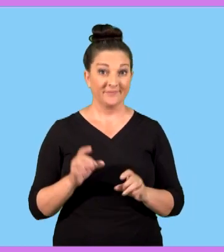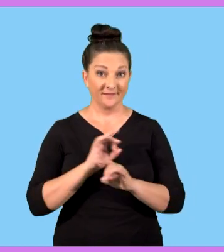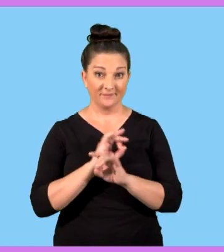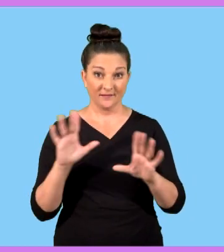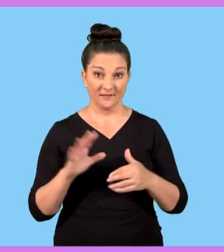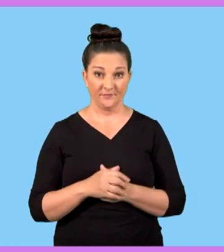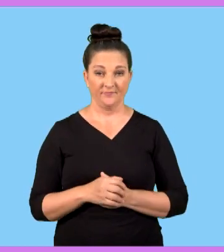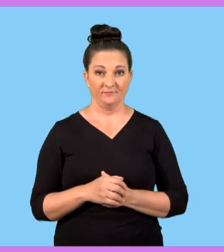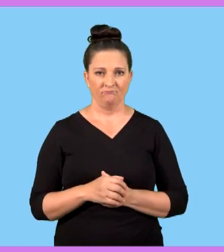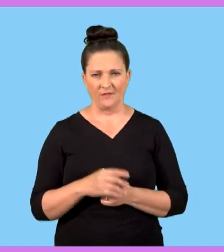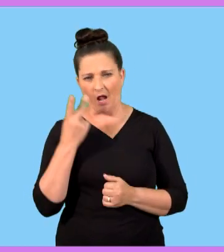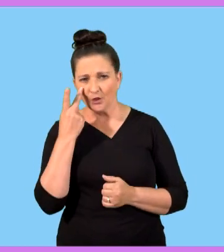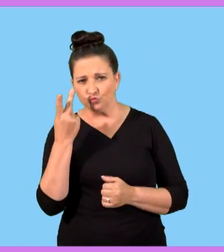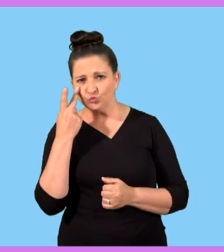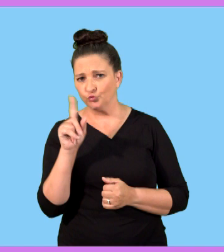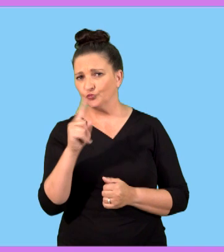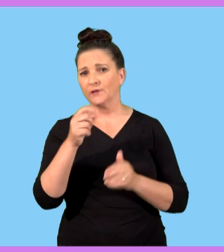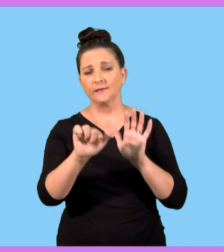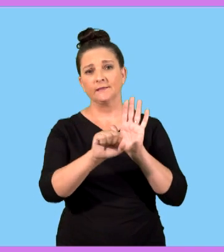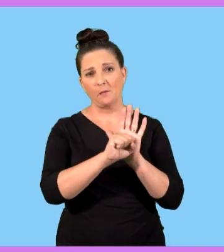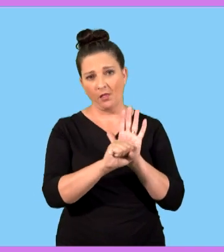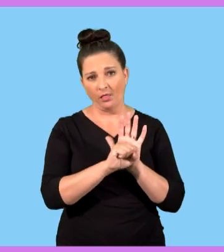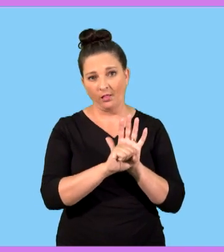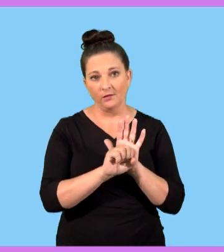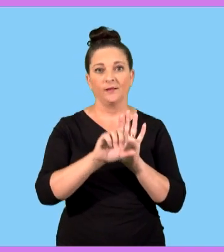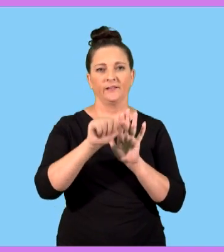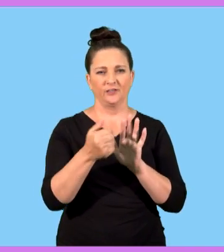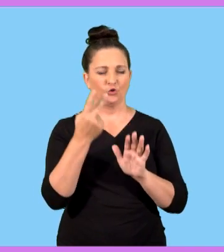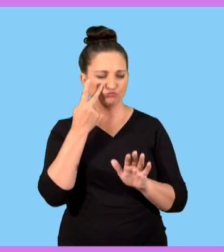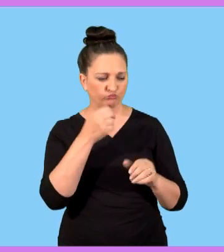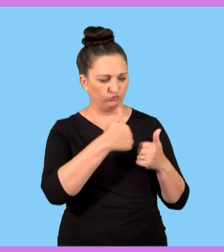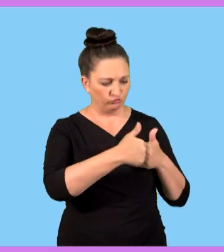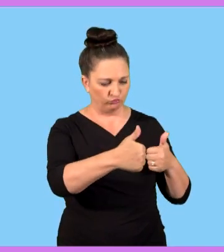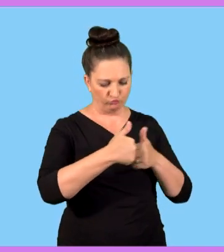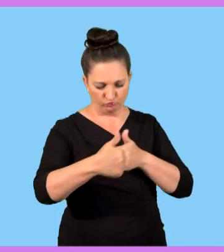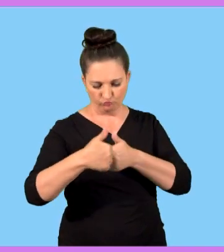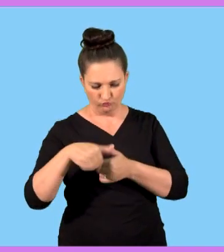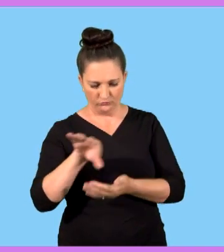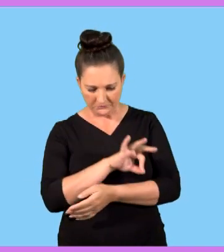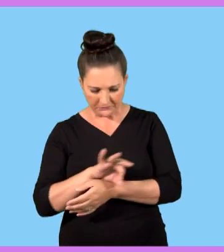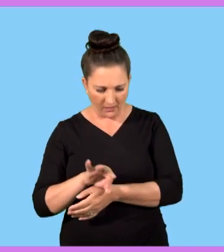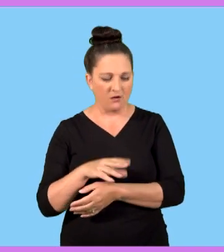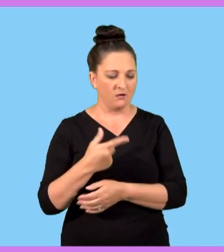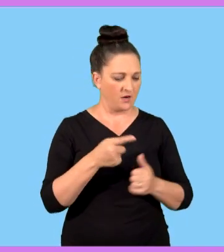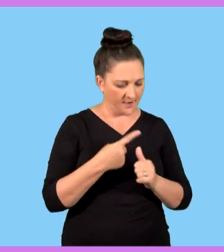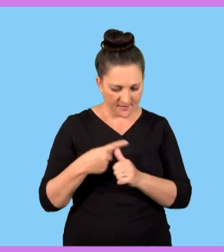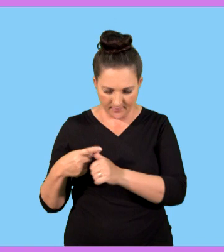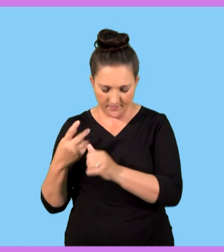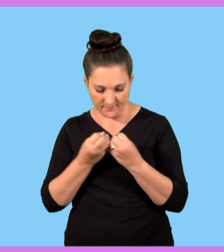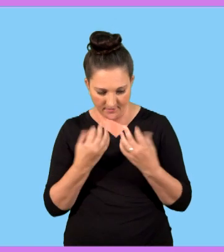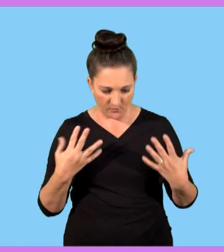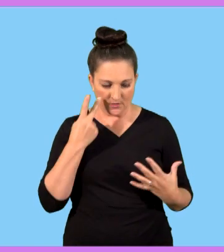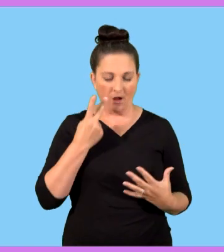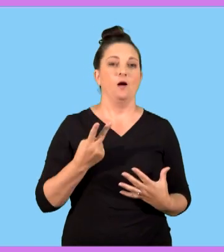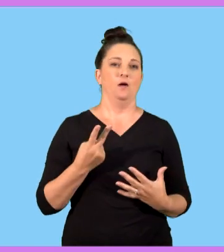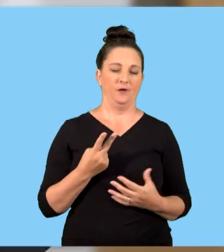doors. Guys, are we clear on that? I looked at the symbol and I went to my seating plan and I counted how many of that specific symbol